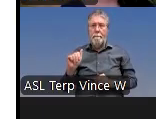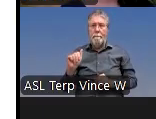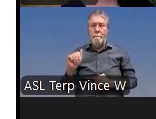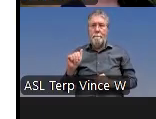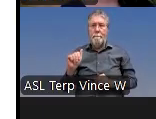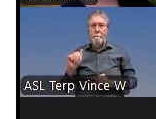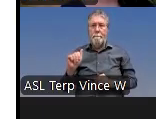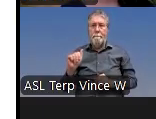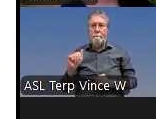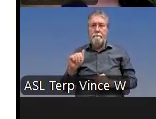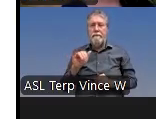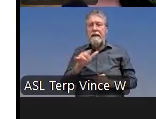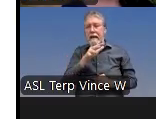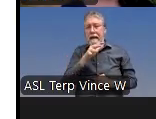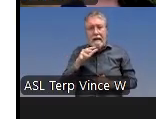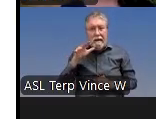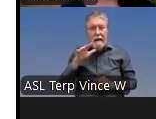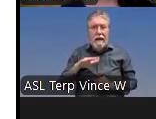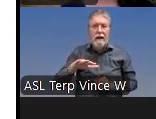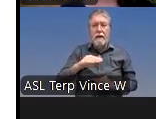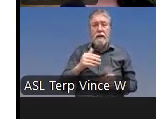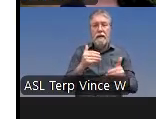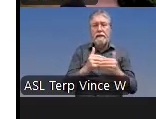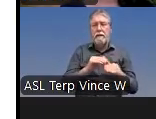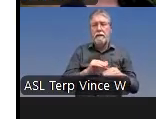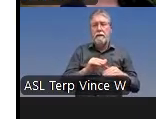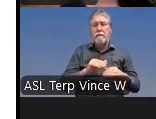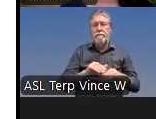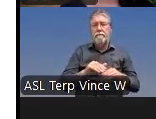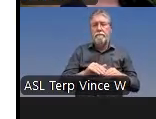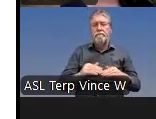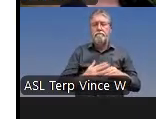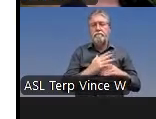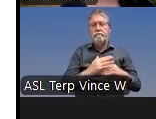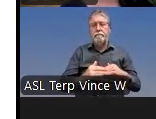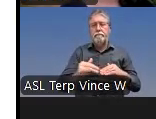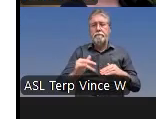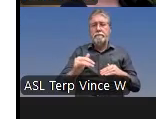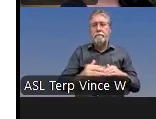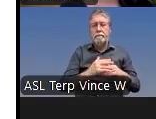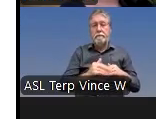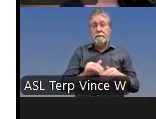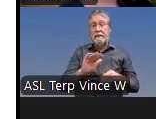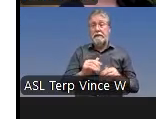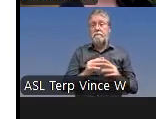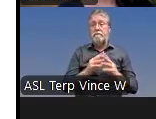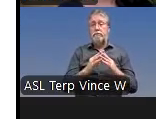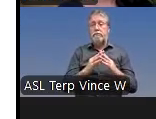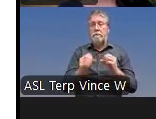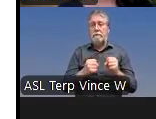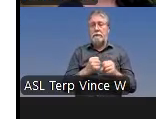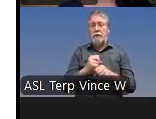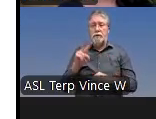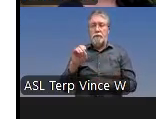in some ag land. It's near the coast, obviously. Fortuna was installed in 2006. We had